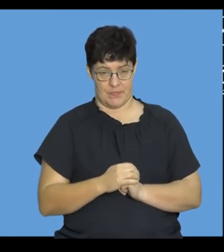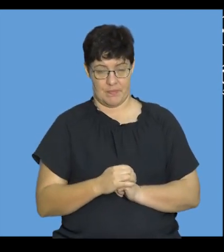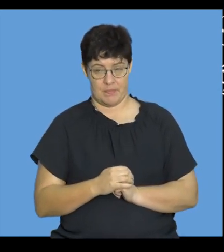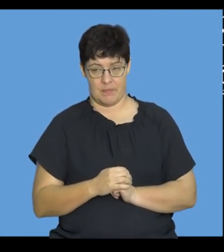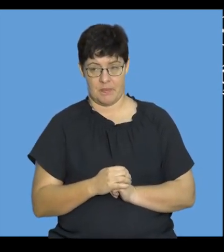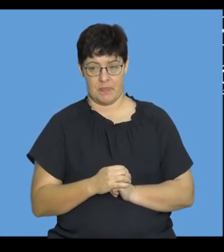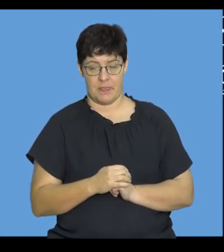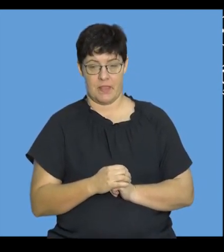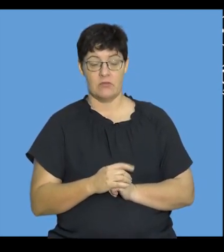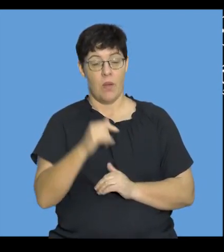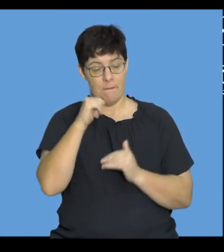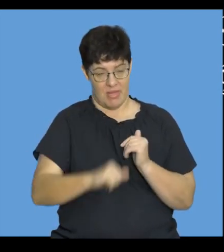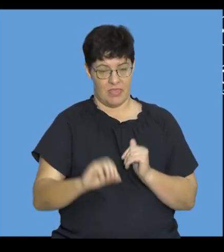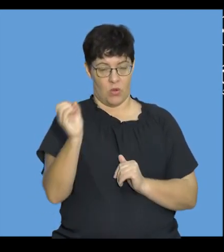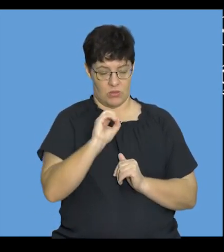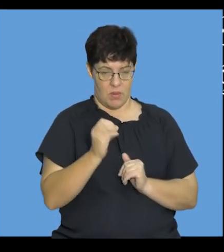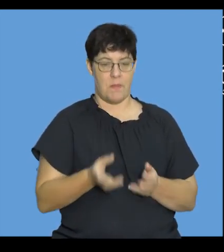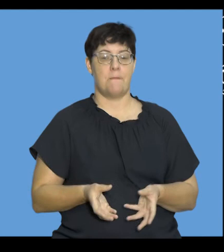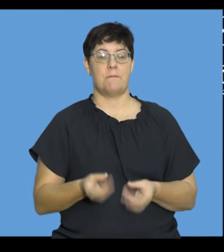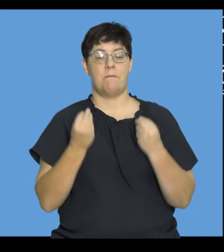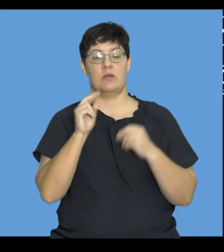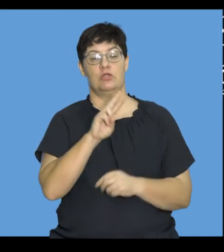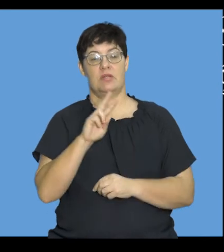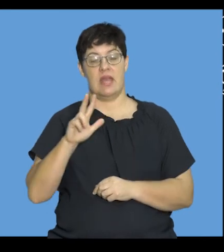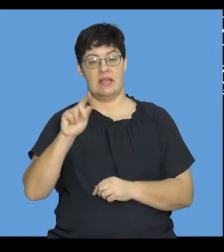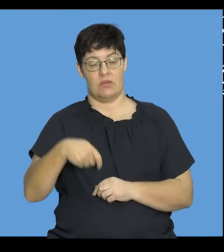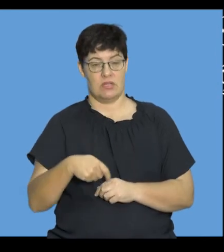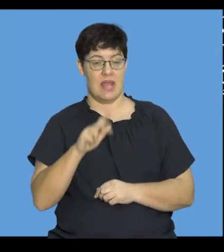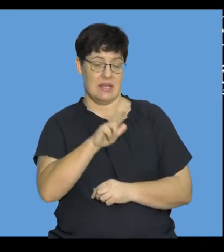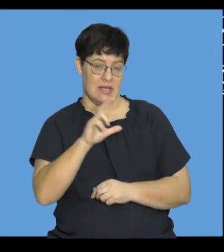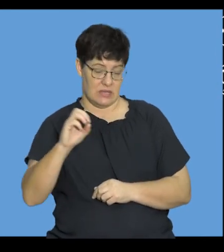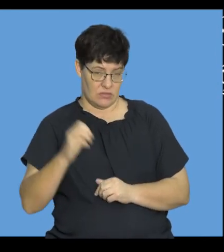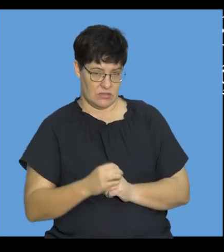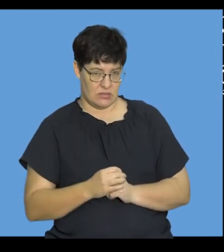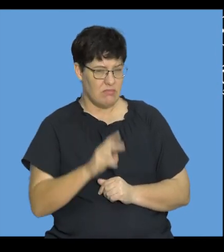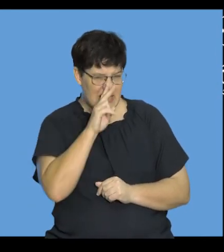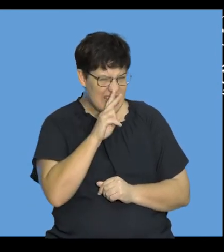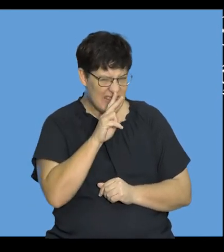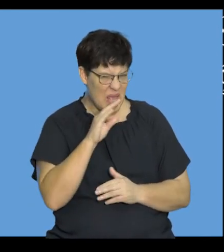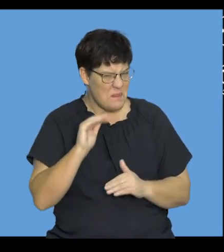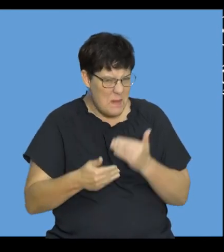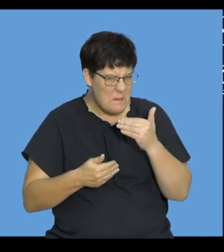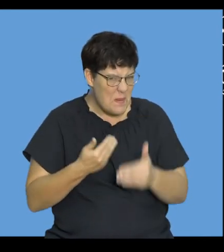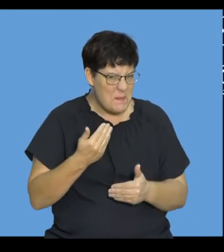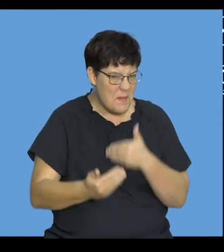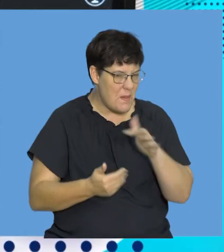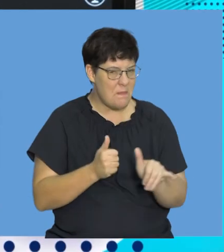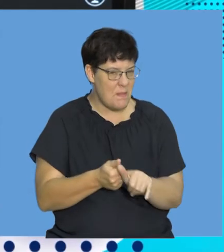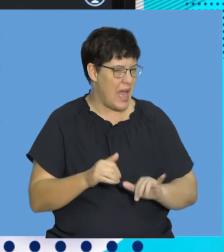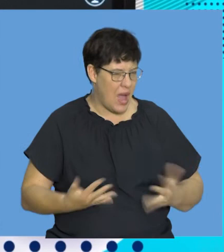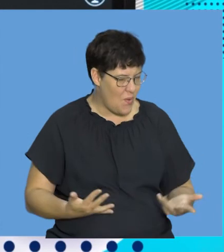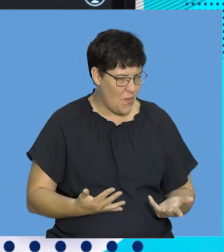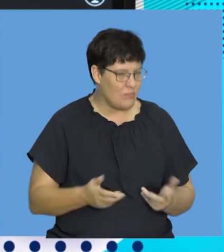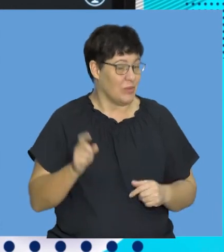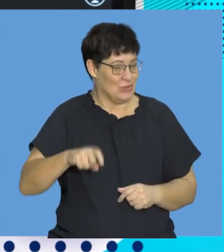month of October, you've got your 28,800. Can you see? Are you getting a pattern? Are you getting the flow of things? You should be at this